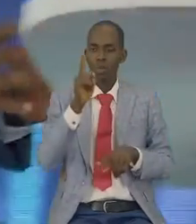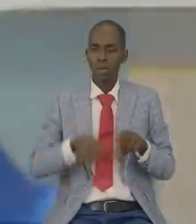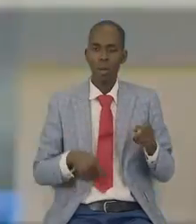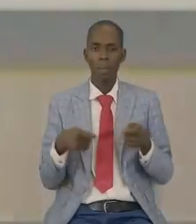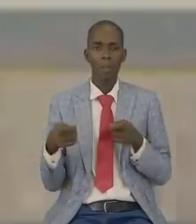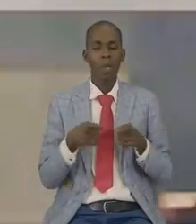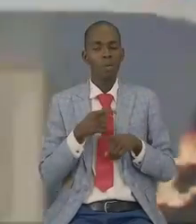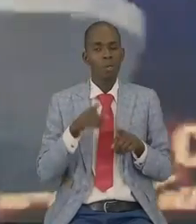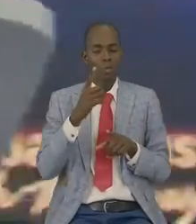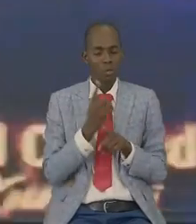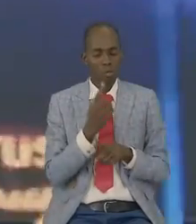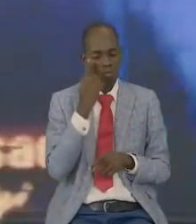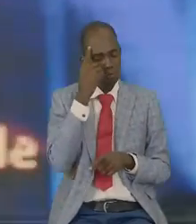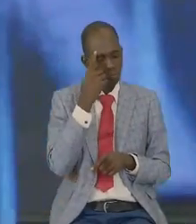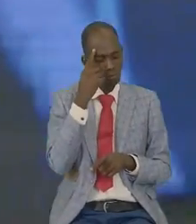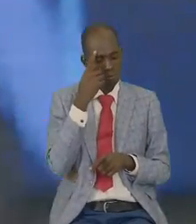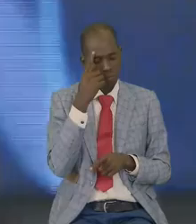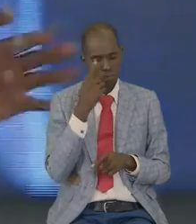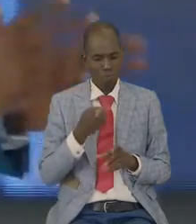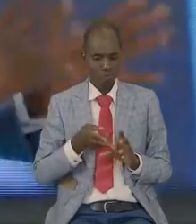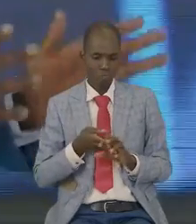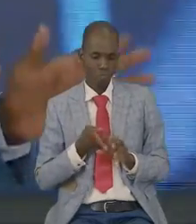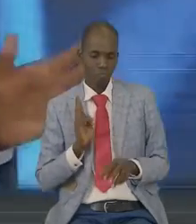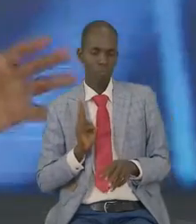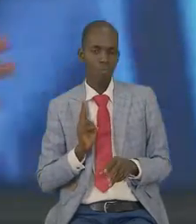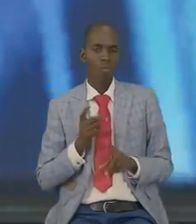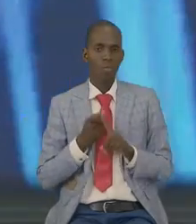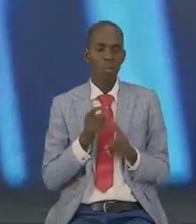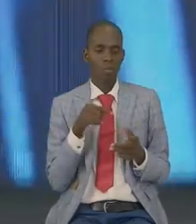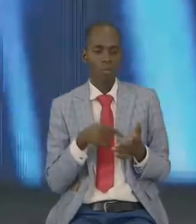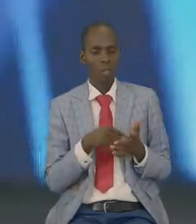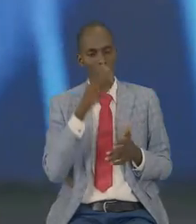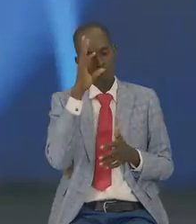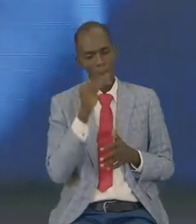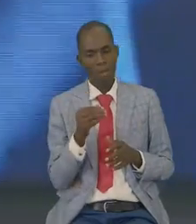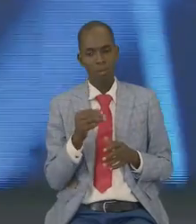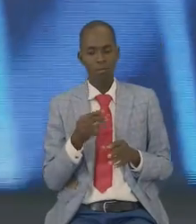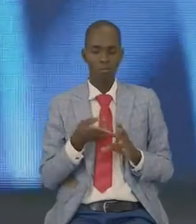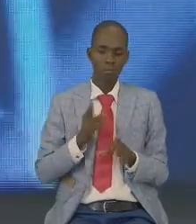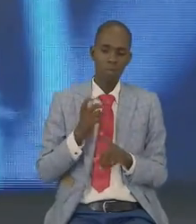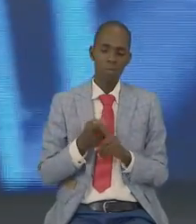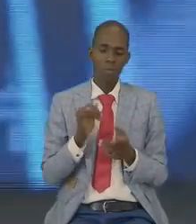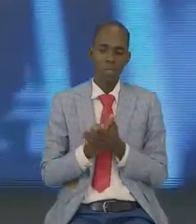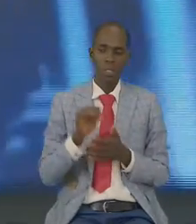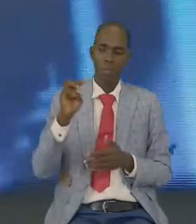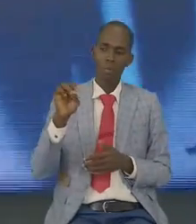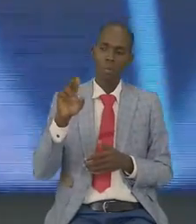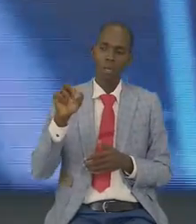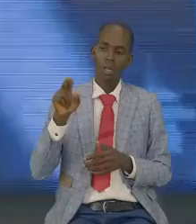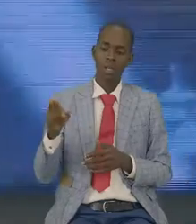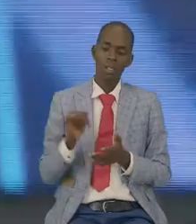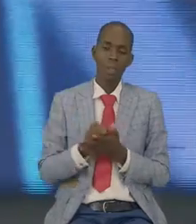step back from that Mara, and you step away from that Mara, and say, that